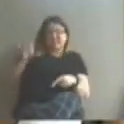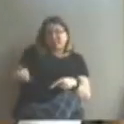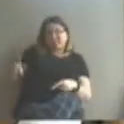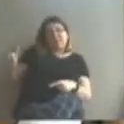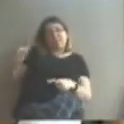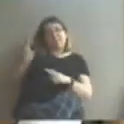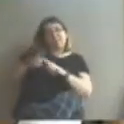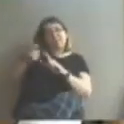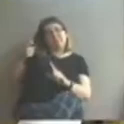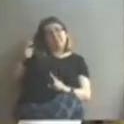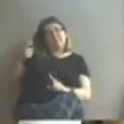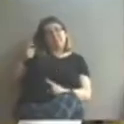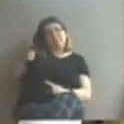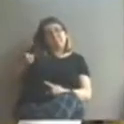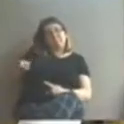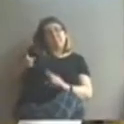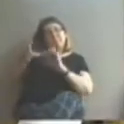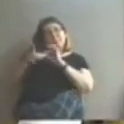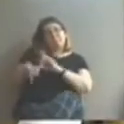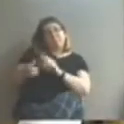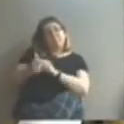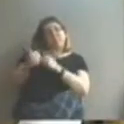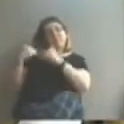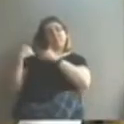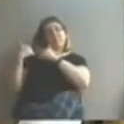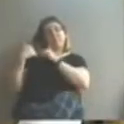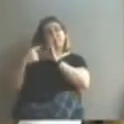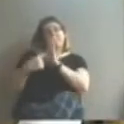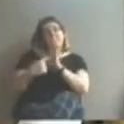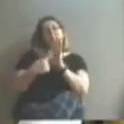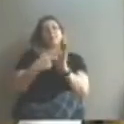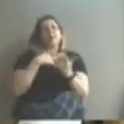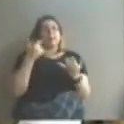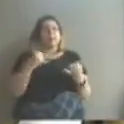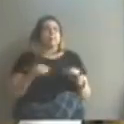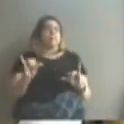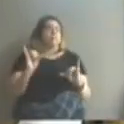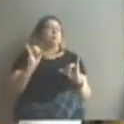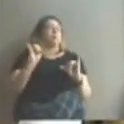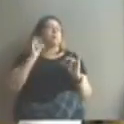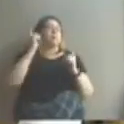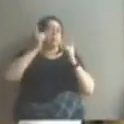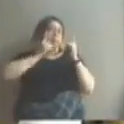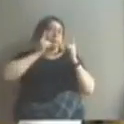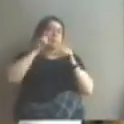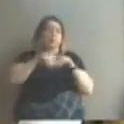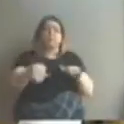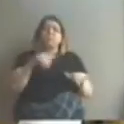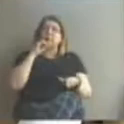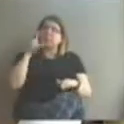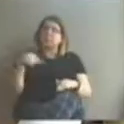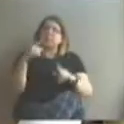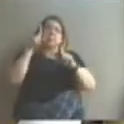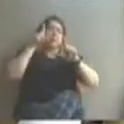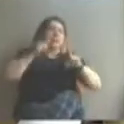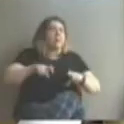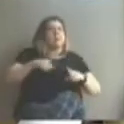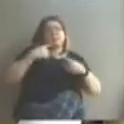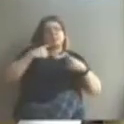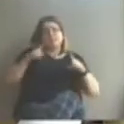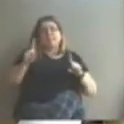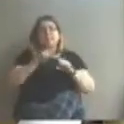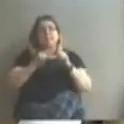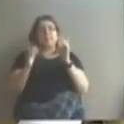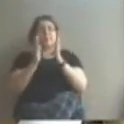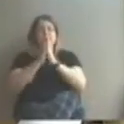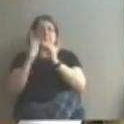coaching comes as it relates to the accountability model. And although I still maintain that our children are not just test and achievement, but when you